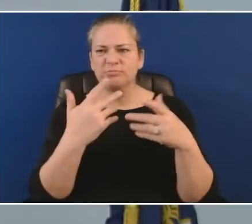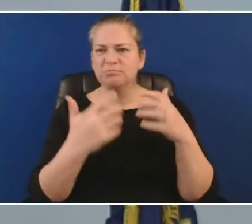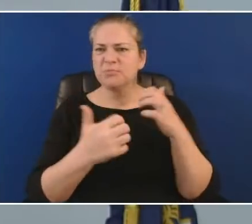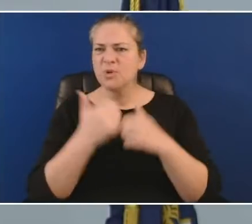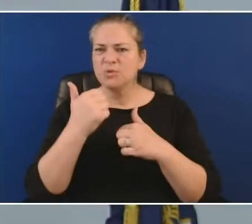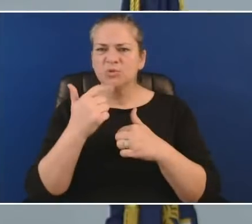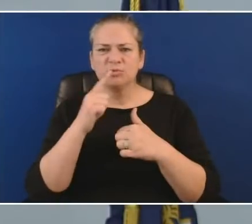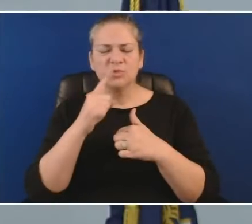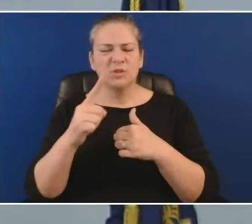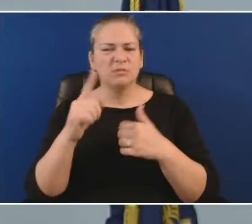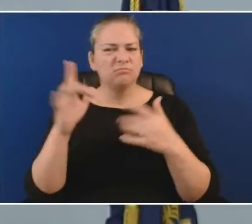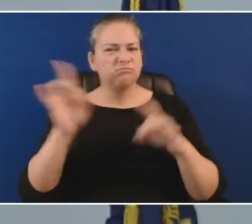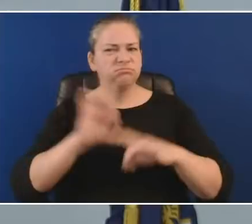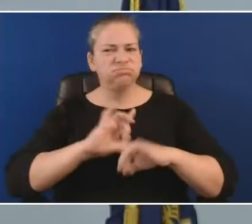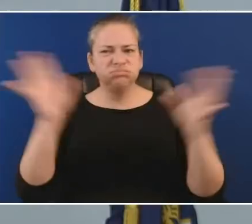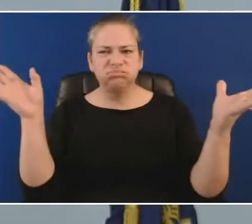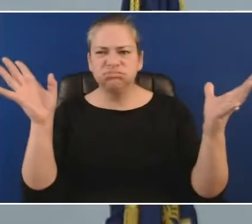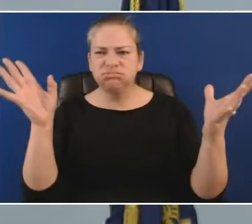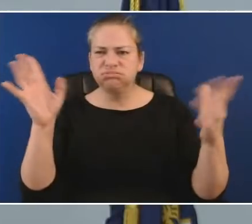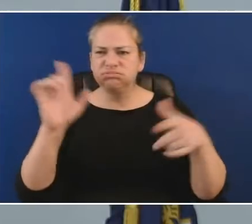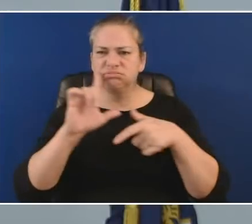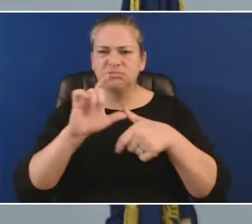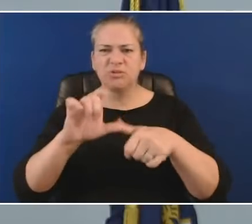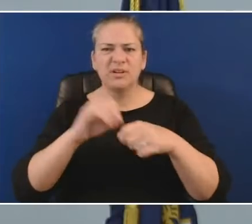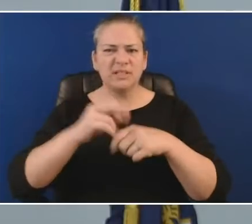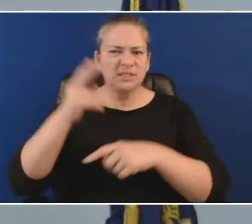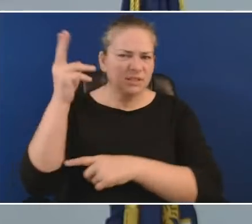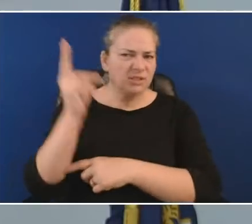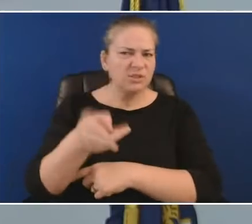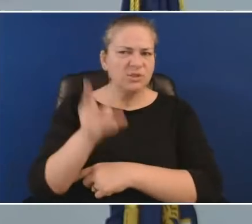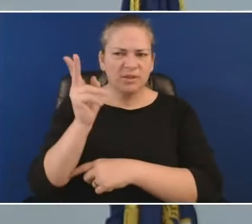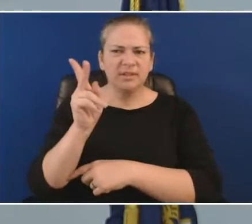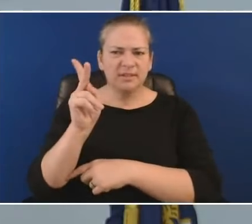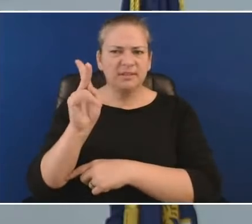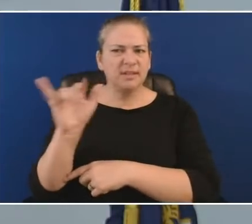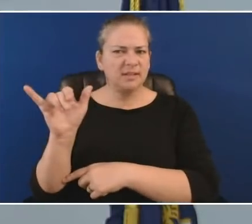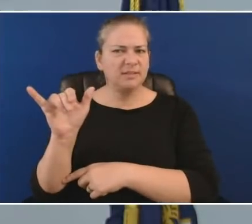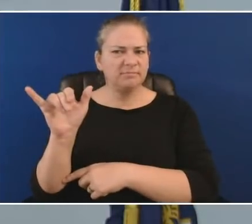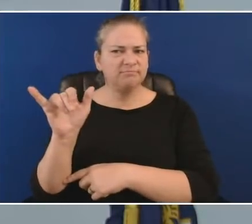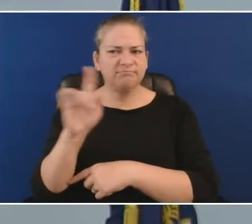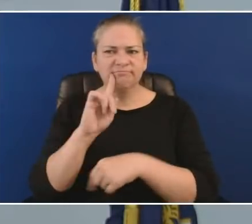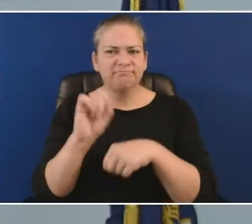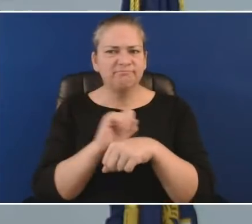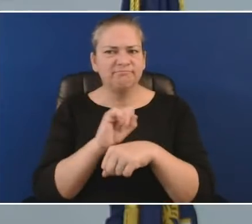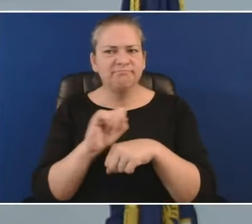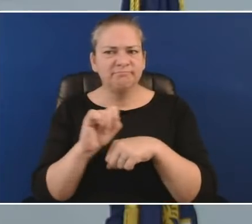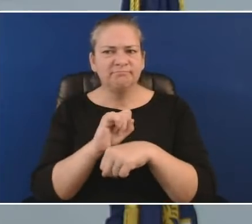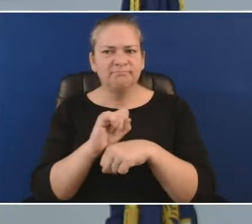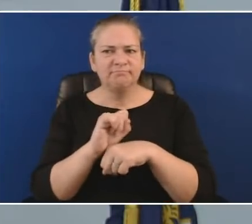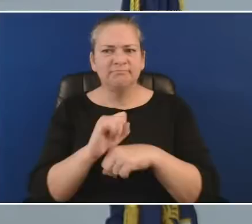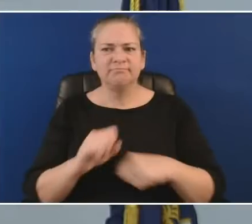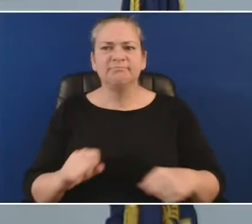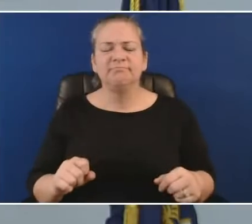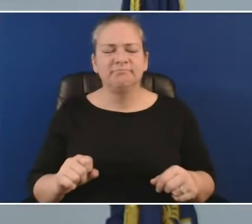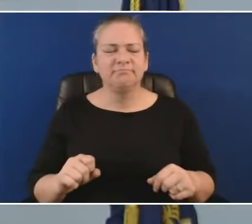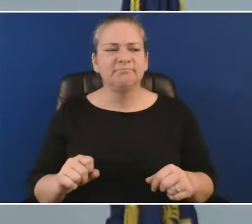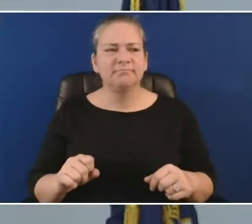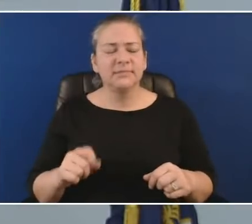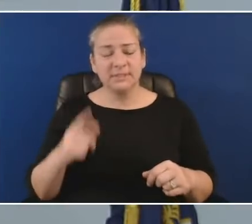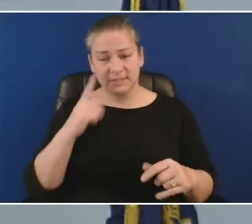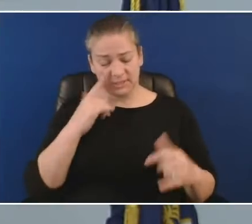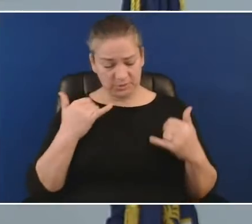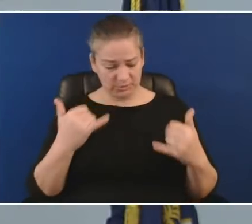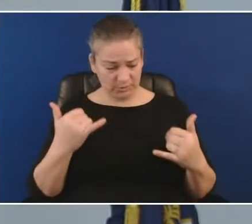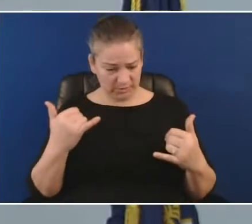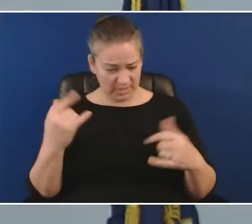Kentucky's history. I believe that by the end of today or tomorrow,